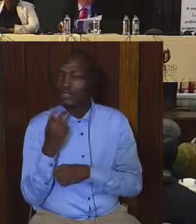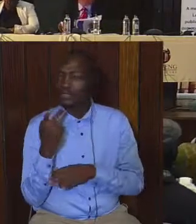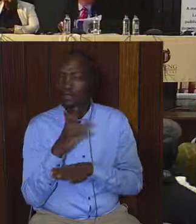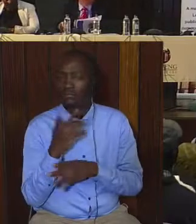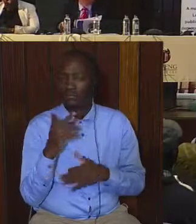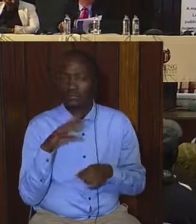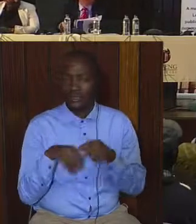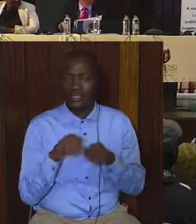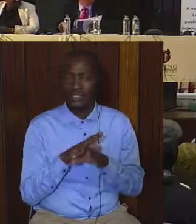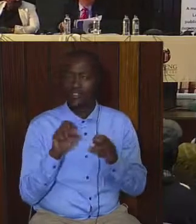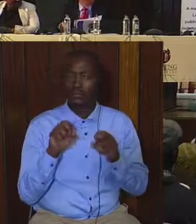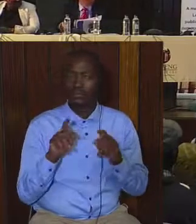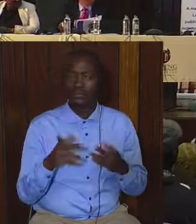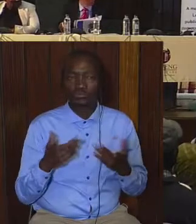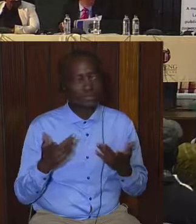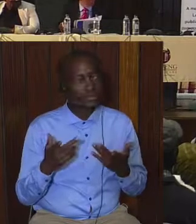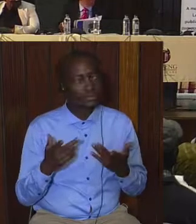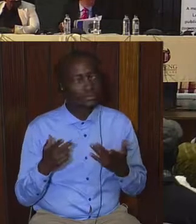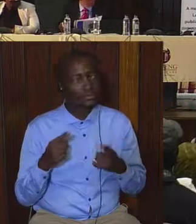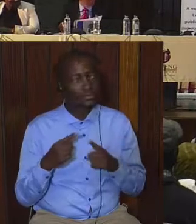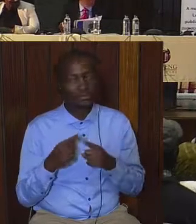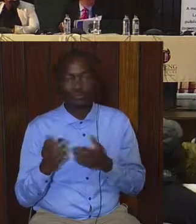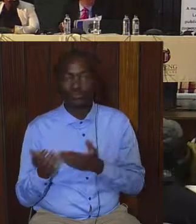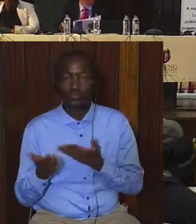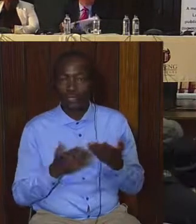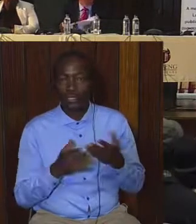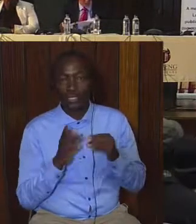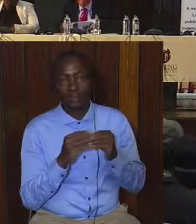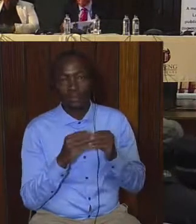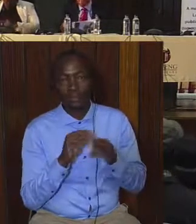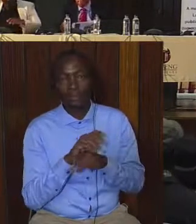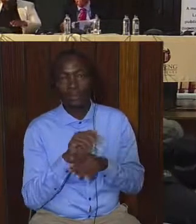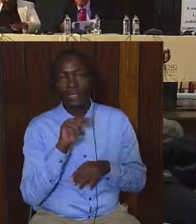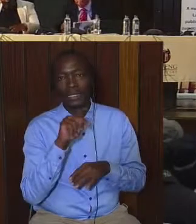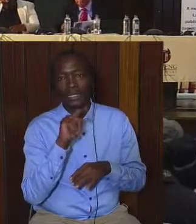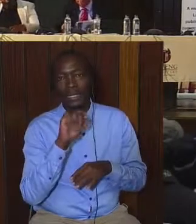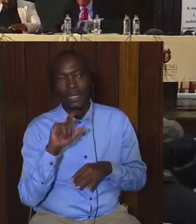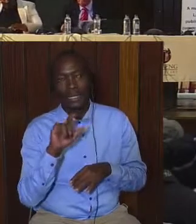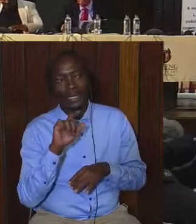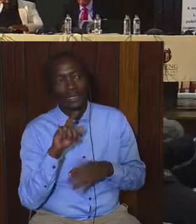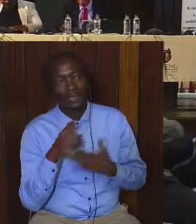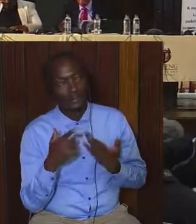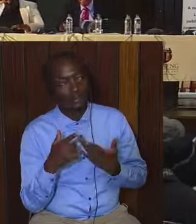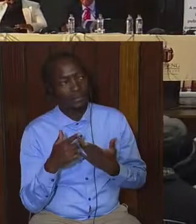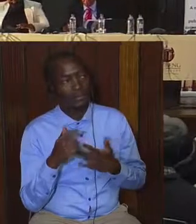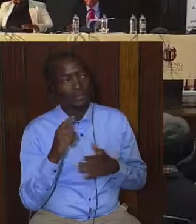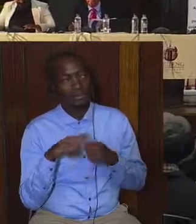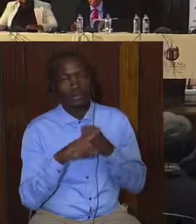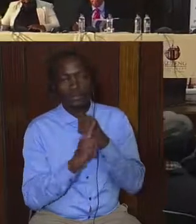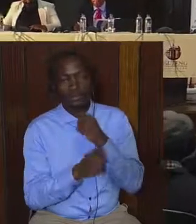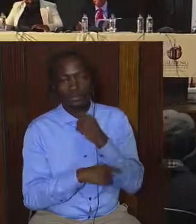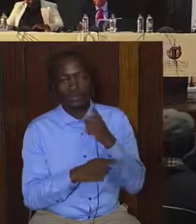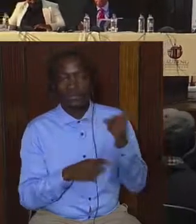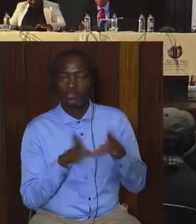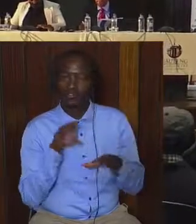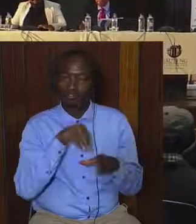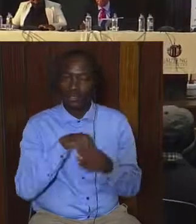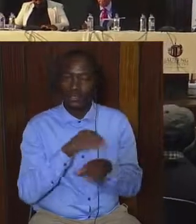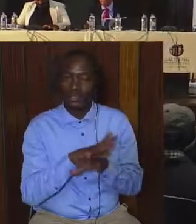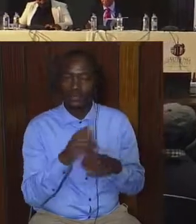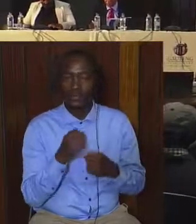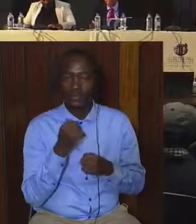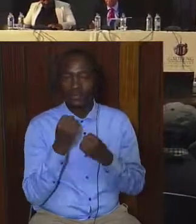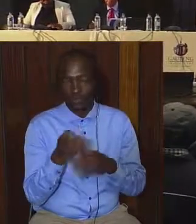me also take this opportunity to welcome Member Nell, Member Fred Nell, right on the end, who's joined us. We did